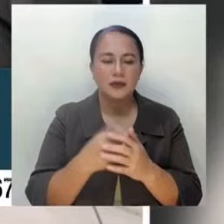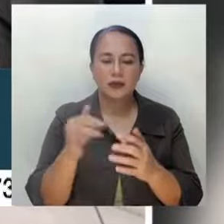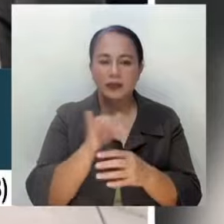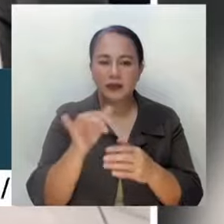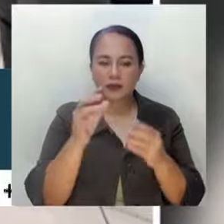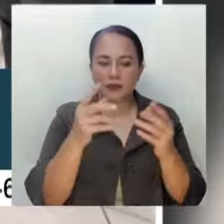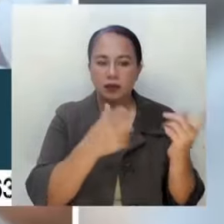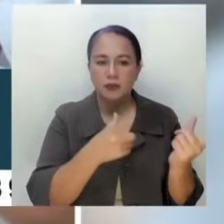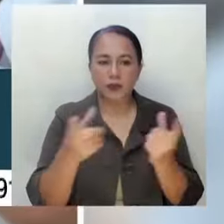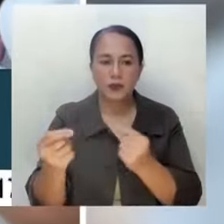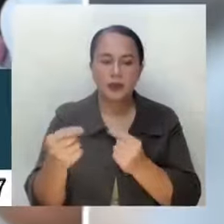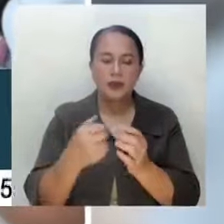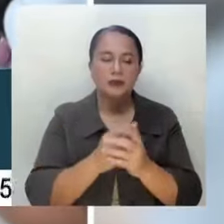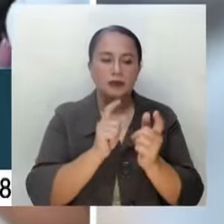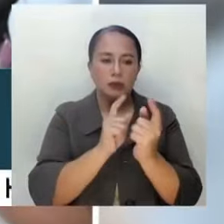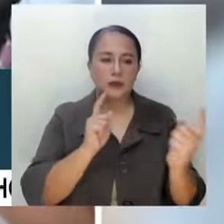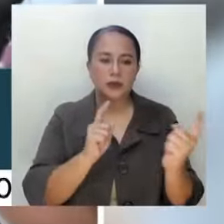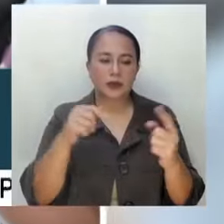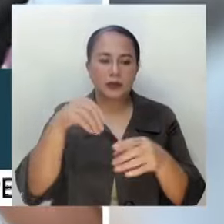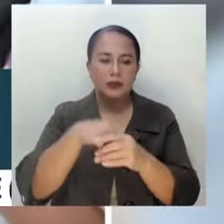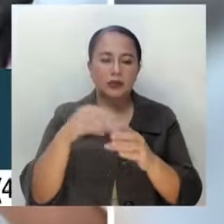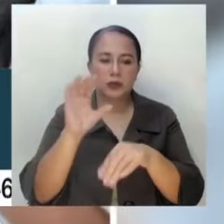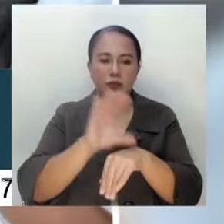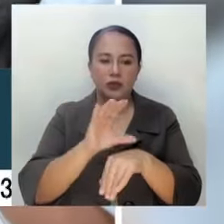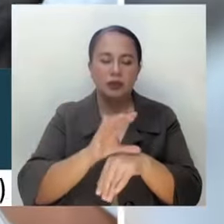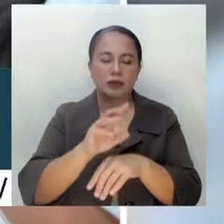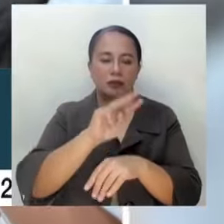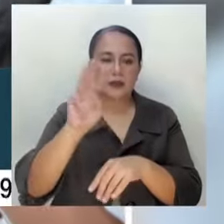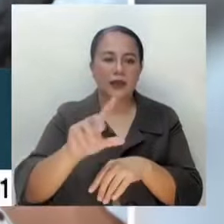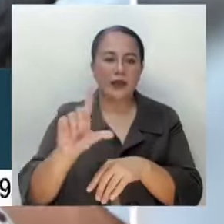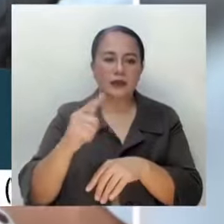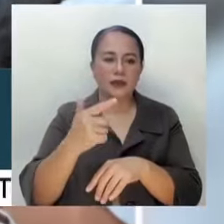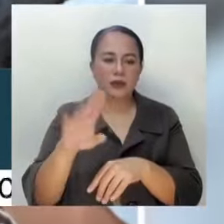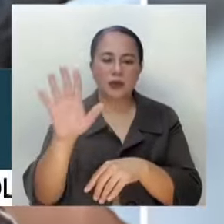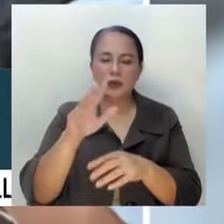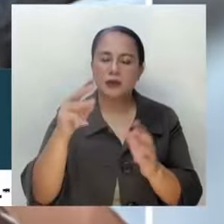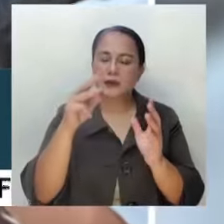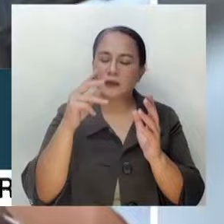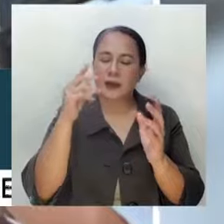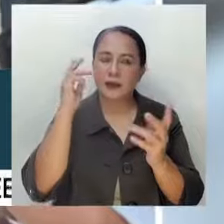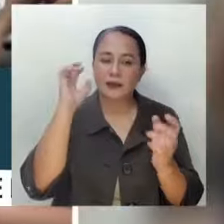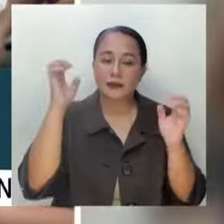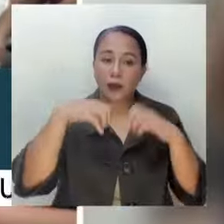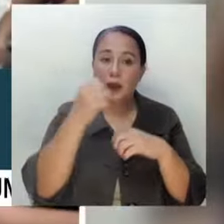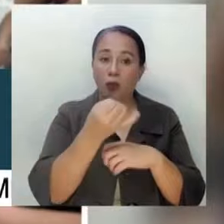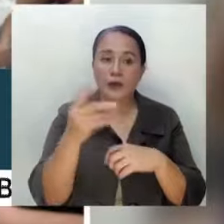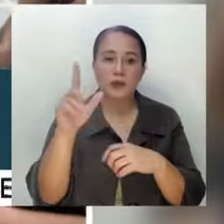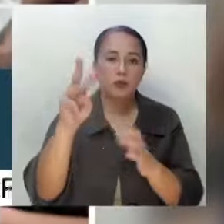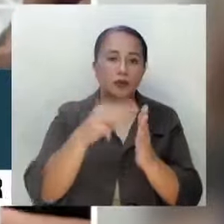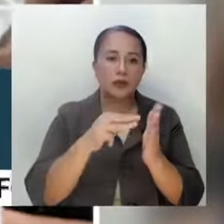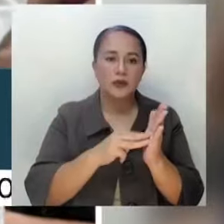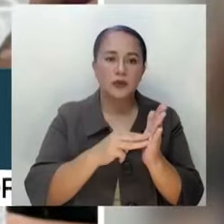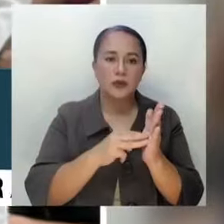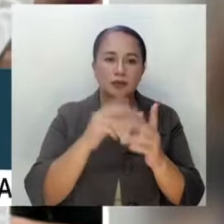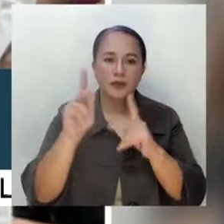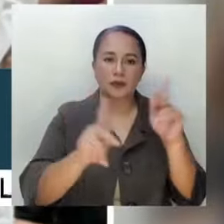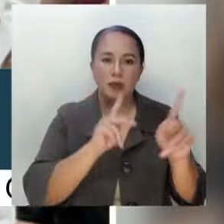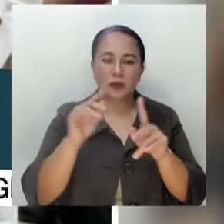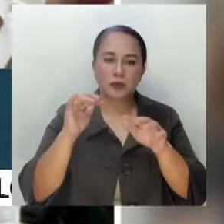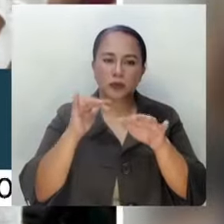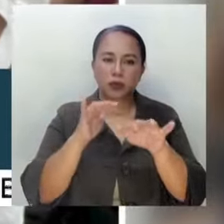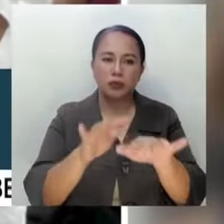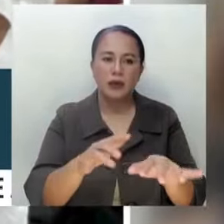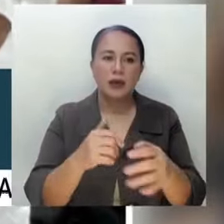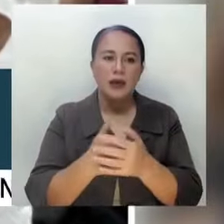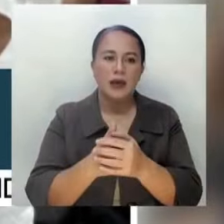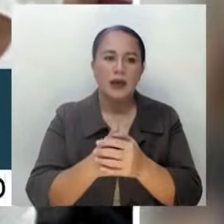physical distancing inside the church. The Manila LGU expects around 2 million devotees per hour. On January 9, there will be a liquor, firecracker,